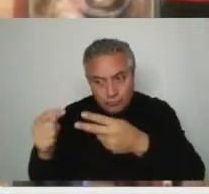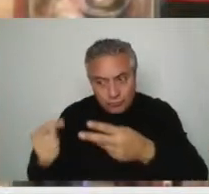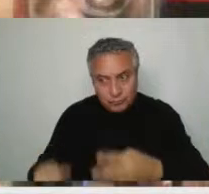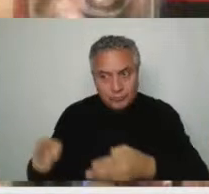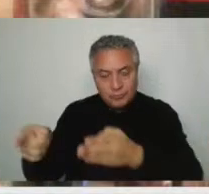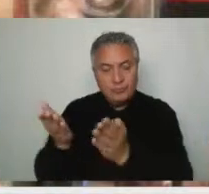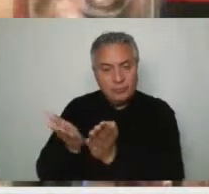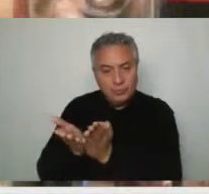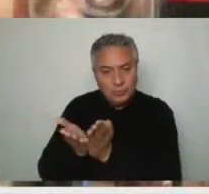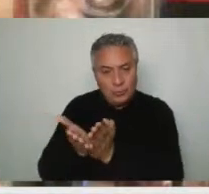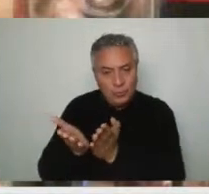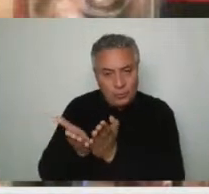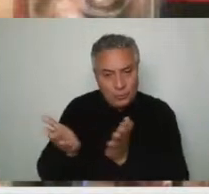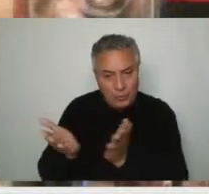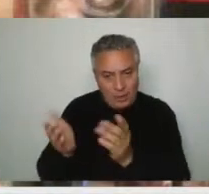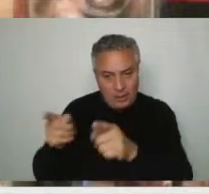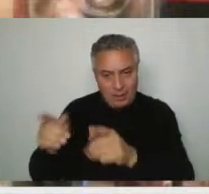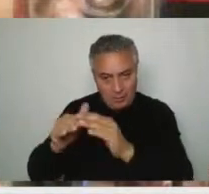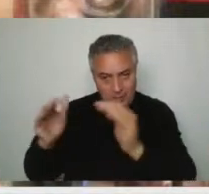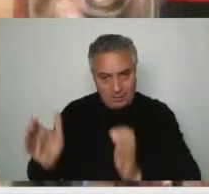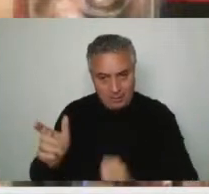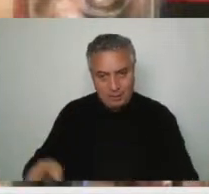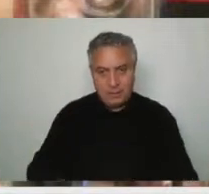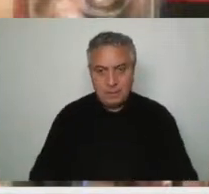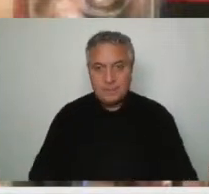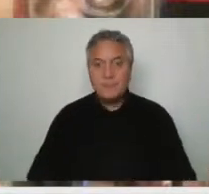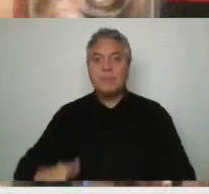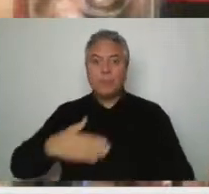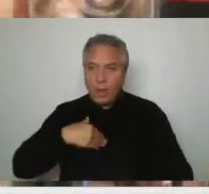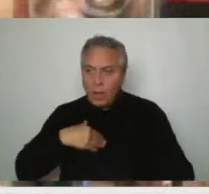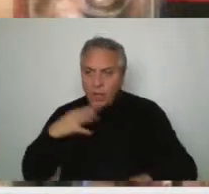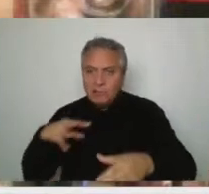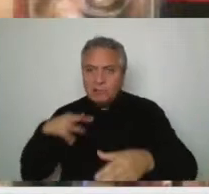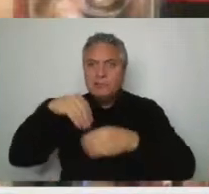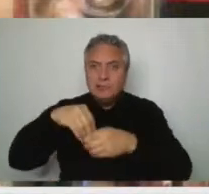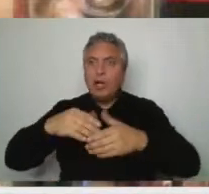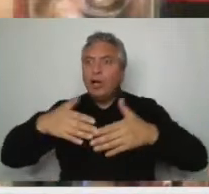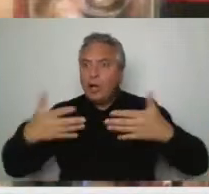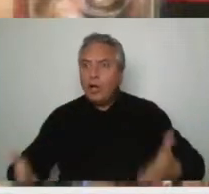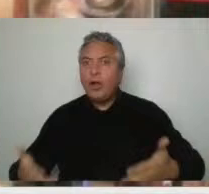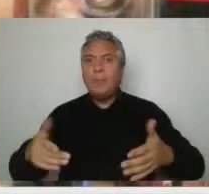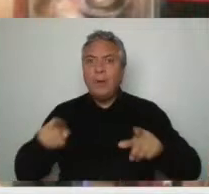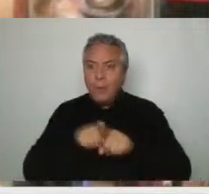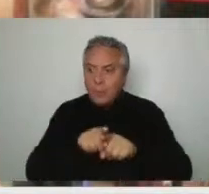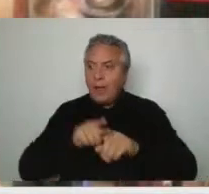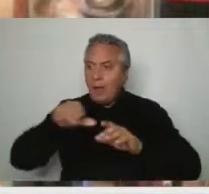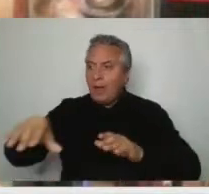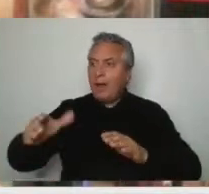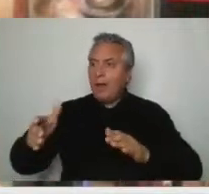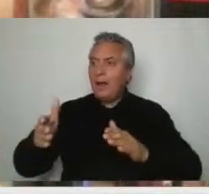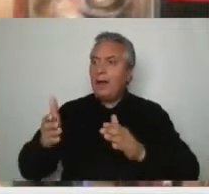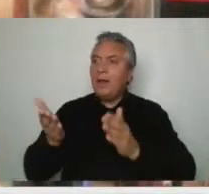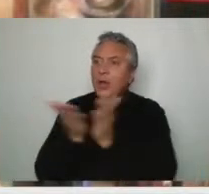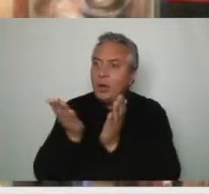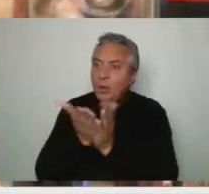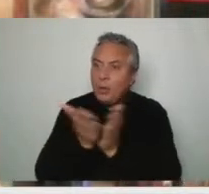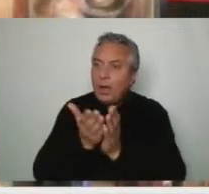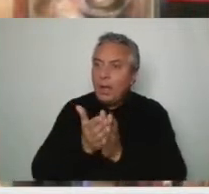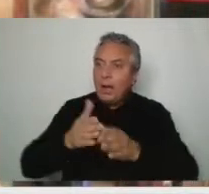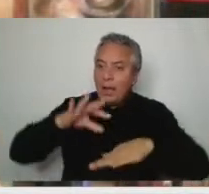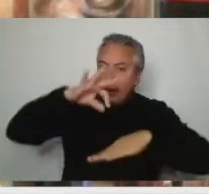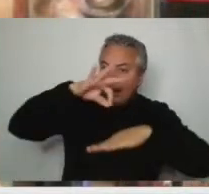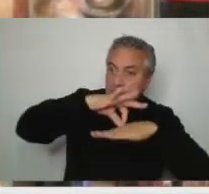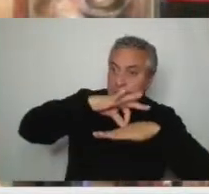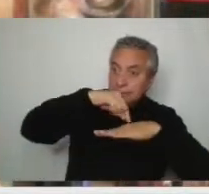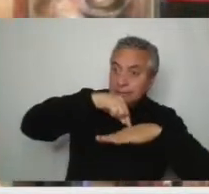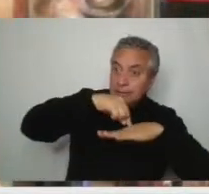we did have some problems because of a missing value in terms of including the location of the